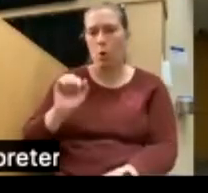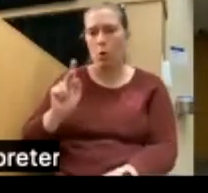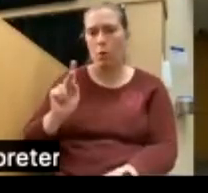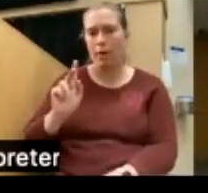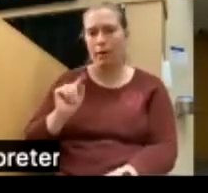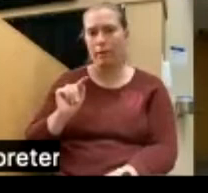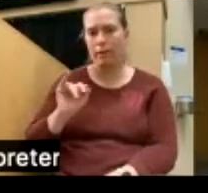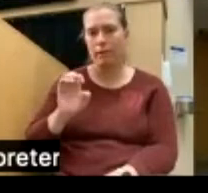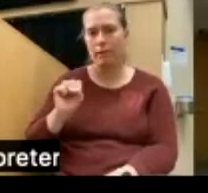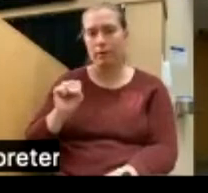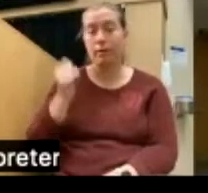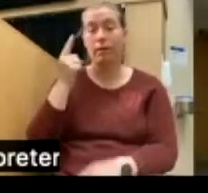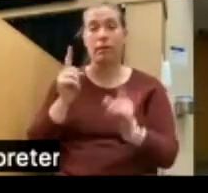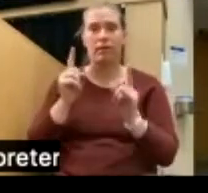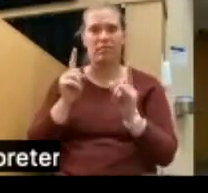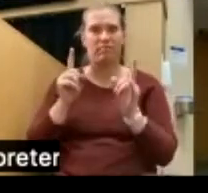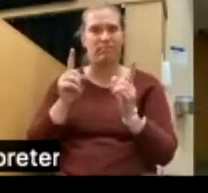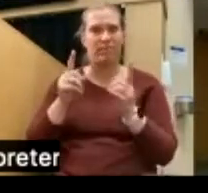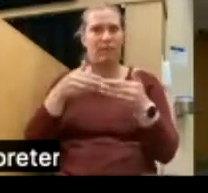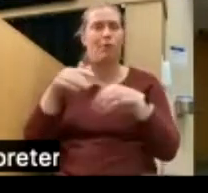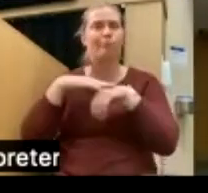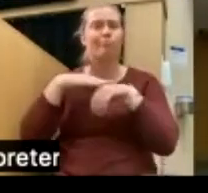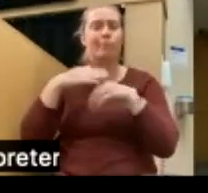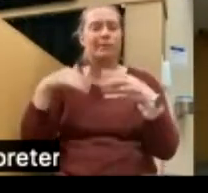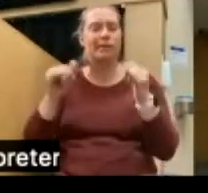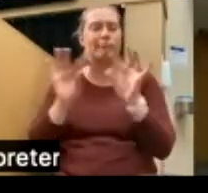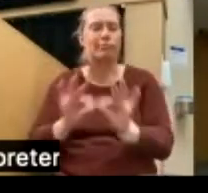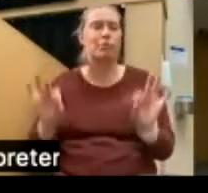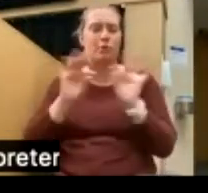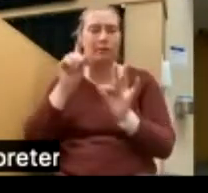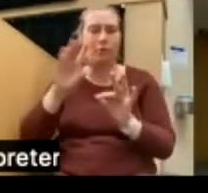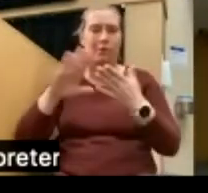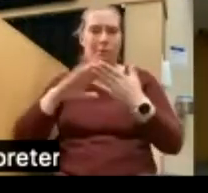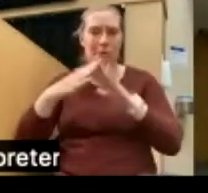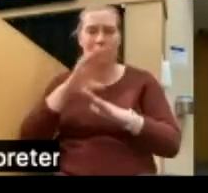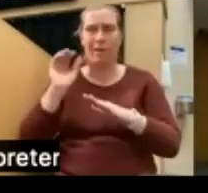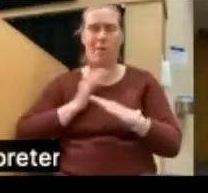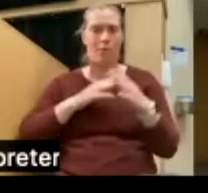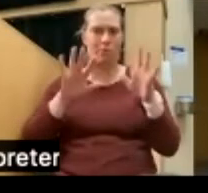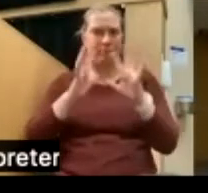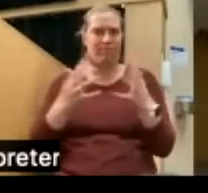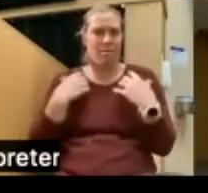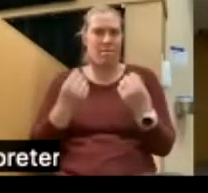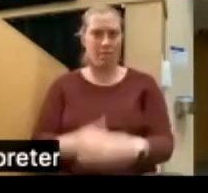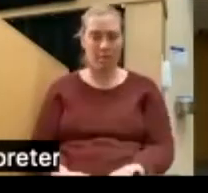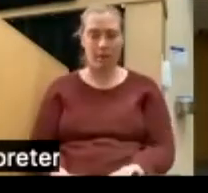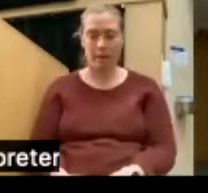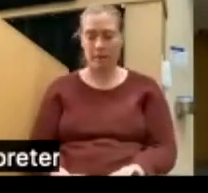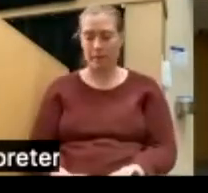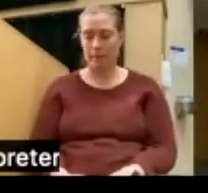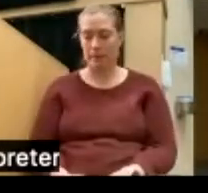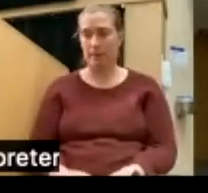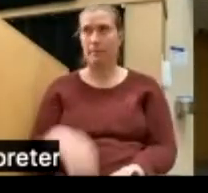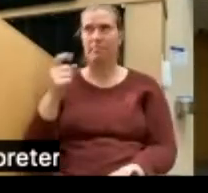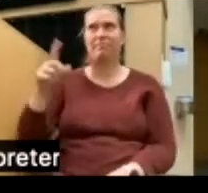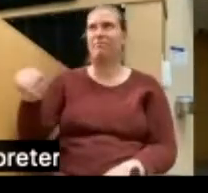also tremendously important for communities and for our overall health. So on that note, actually, since we're sitting here in a